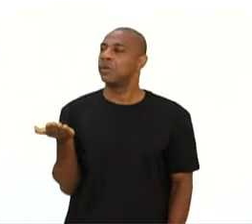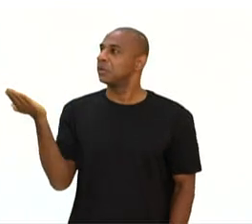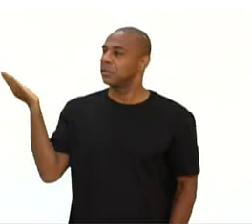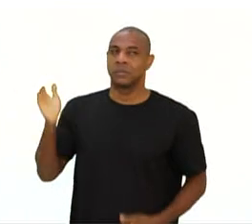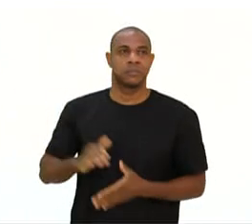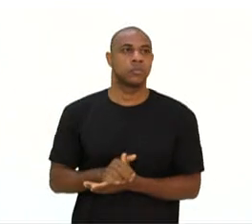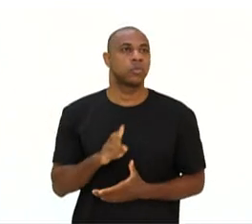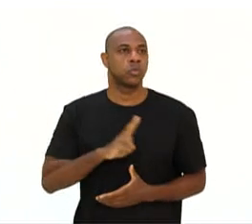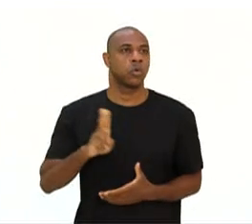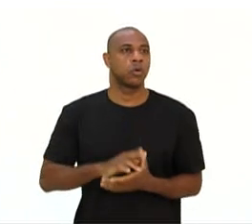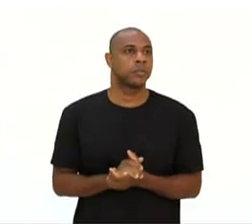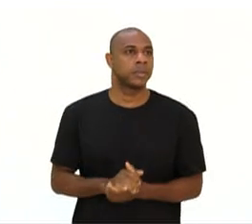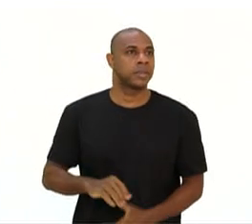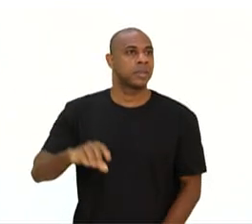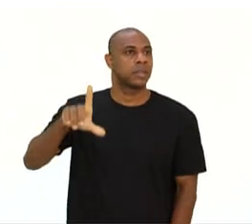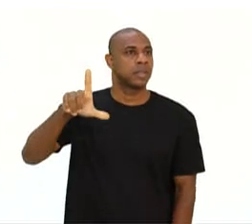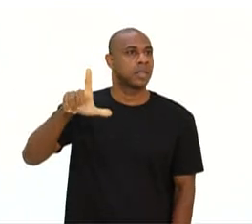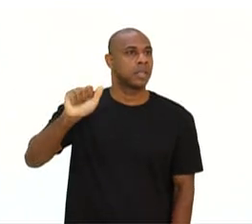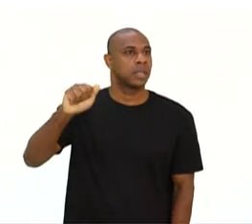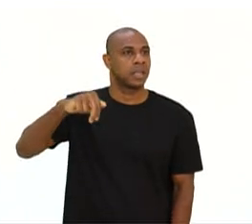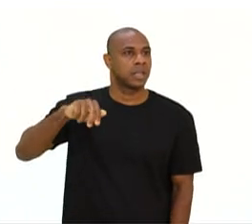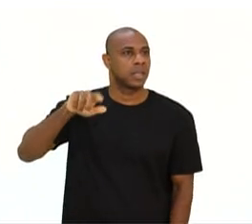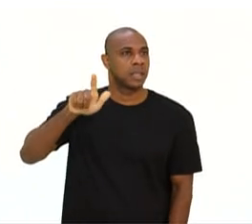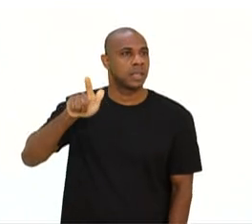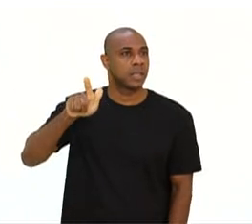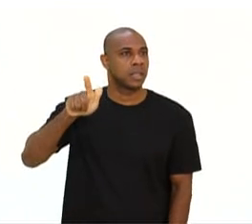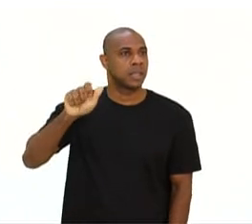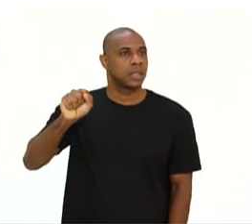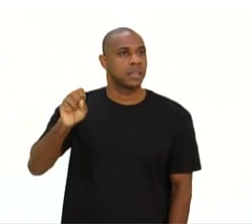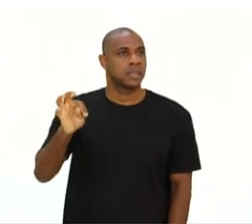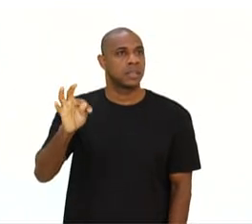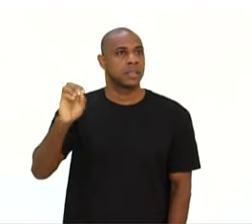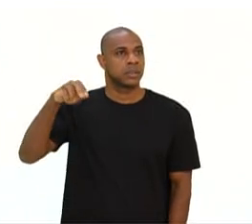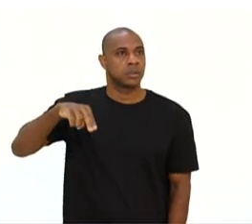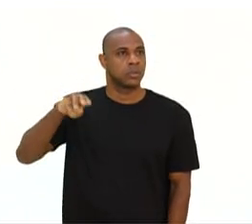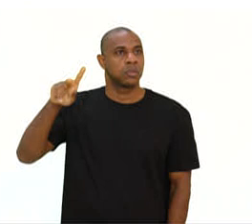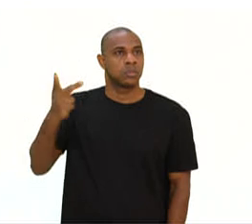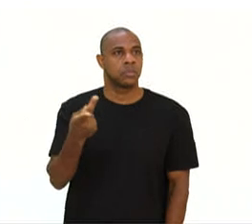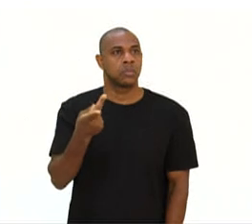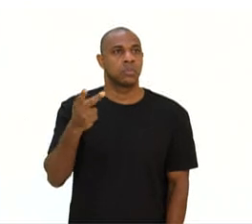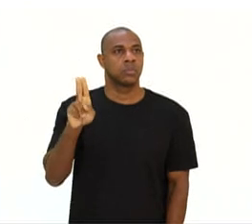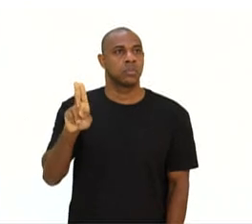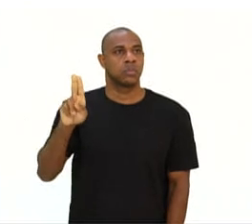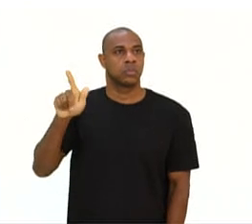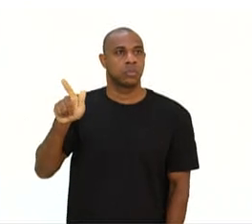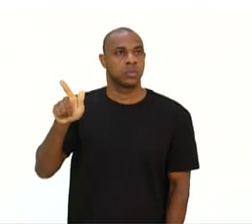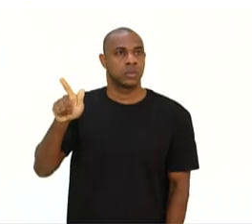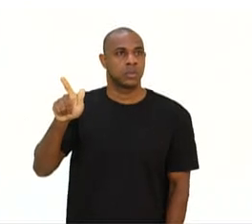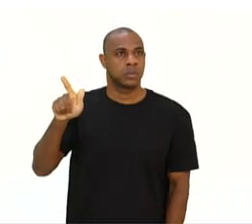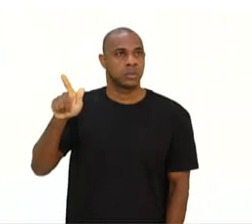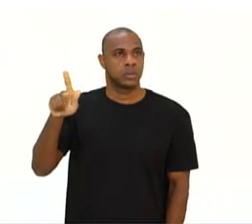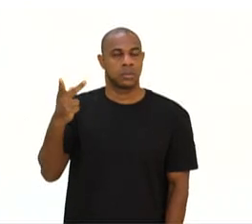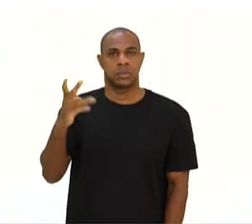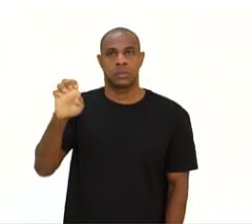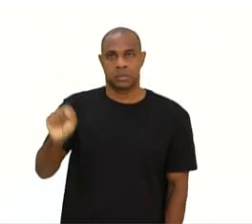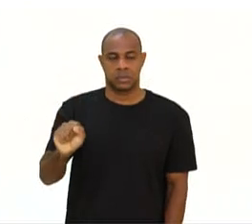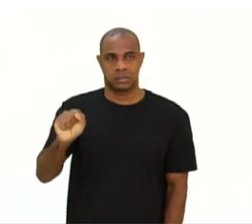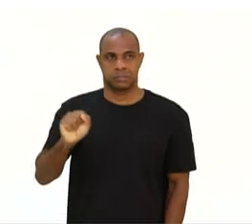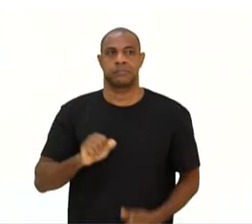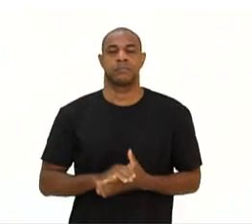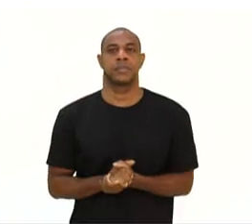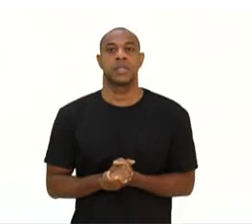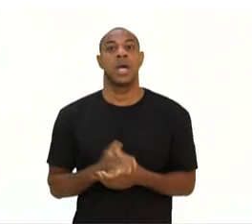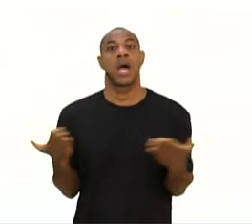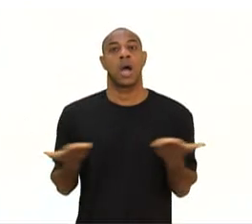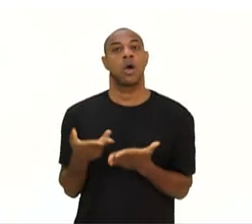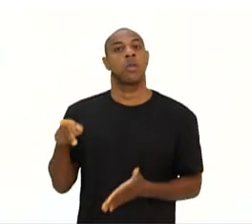prolific of modern American authors, achieved distinctions in poetry, fiction, and drama. The race